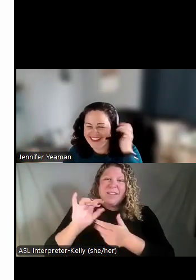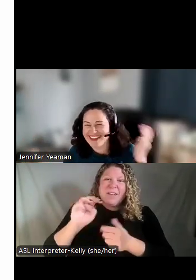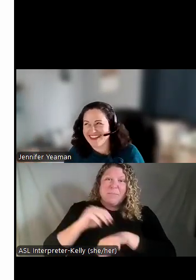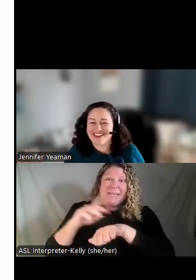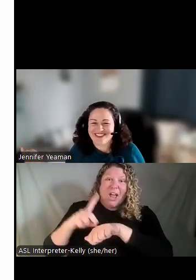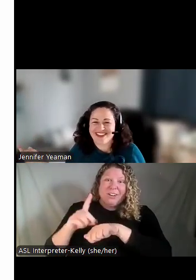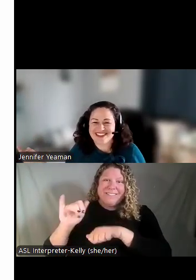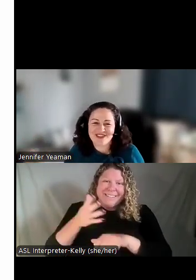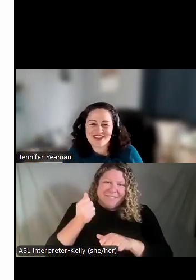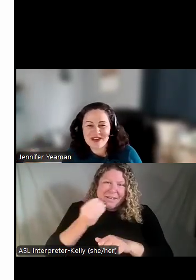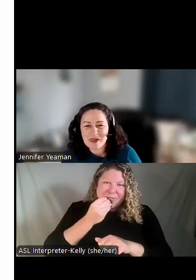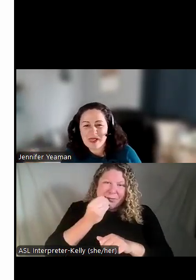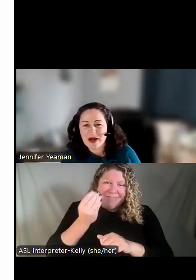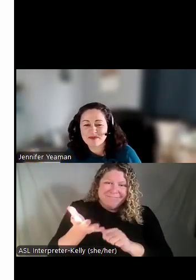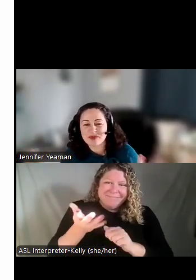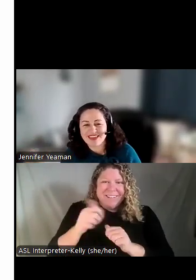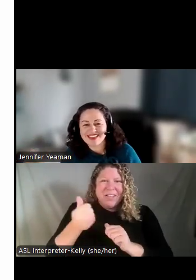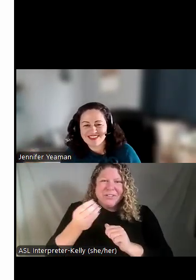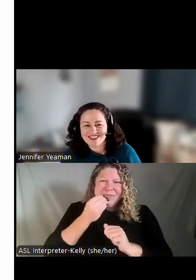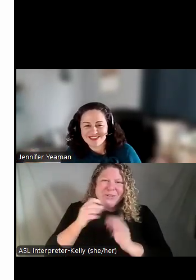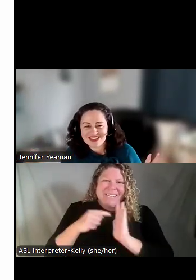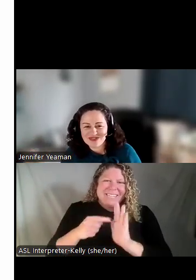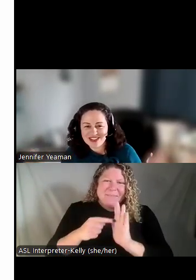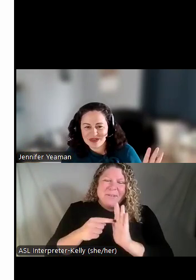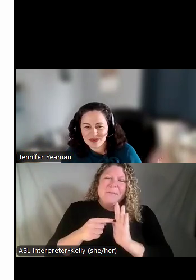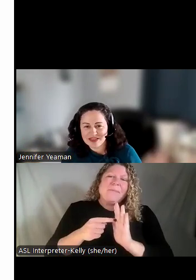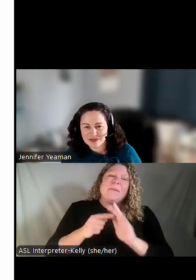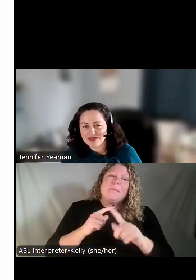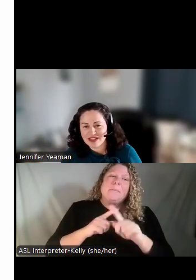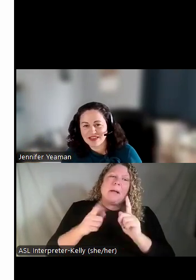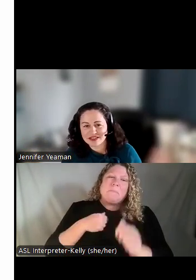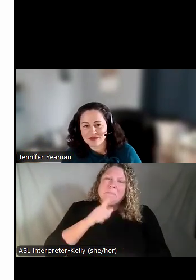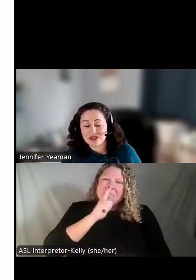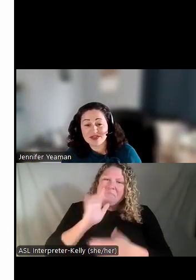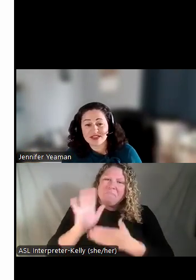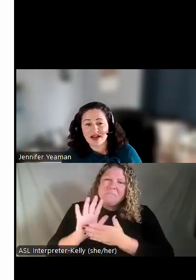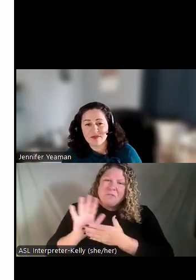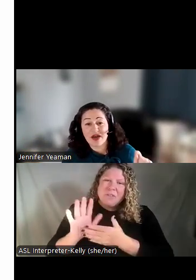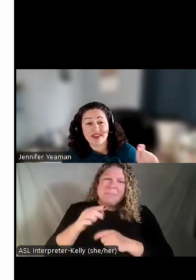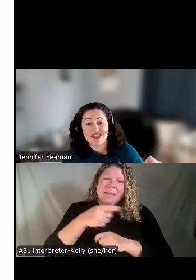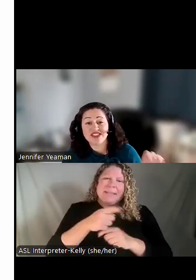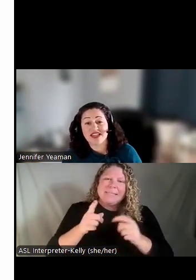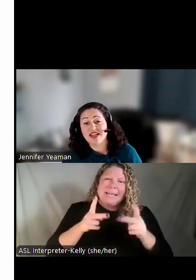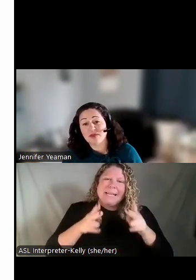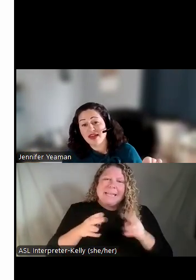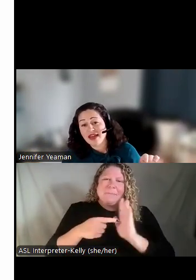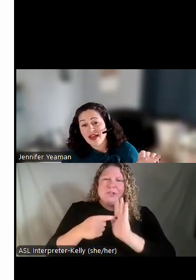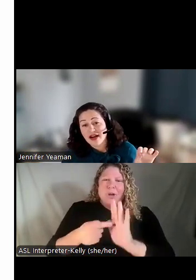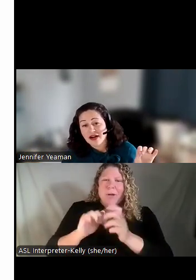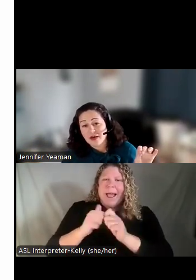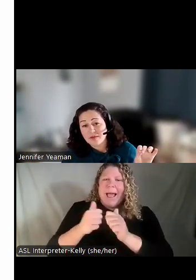heard of it. And again, another food example. But without giving too much away in the movie, the clip shows how the kitchen set